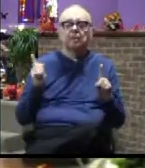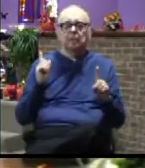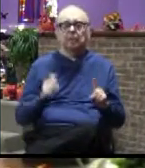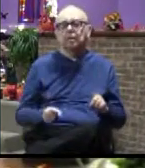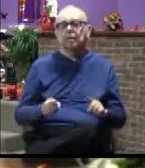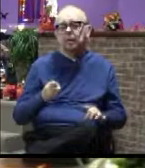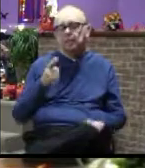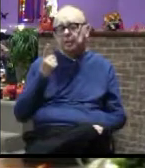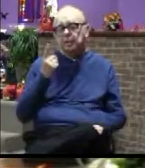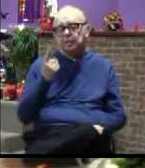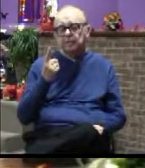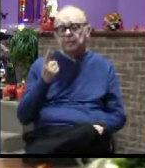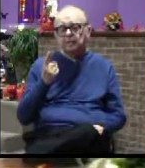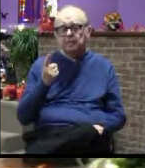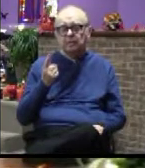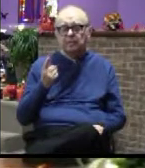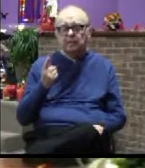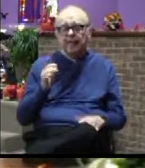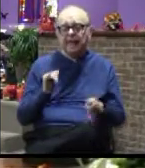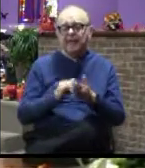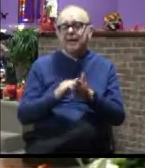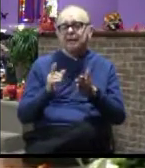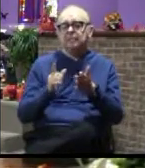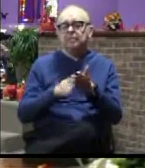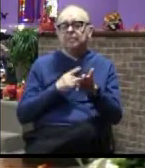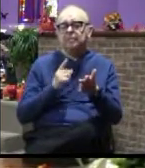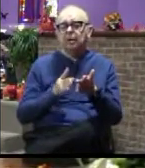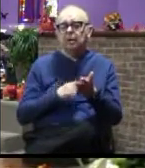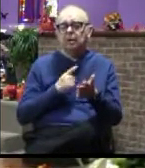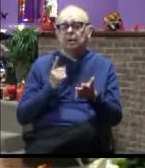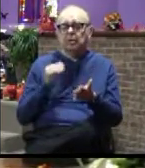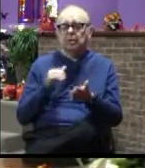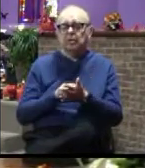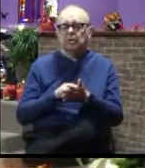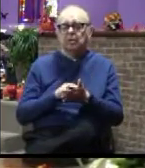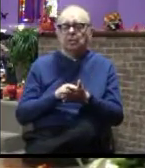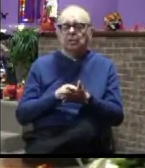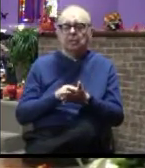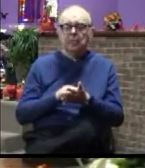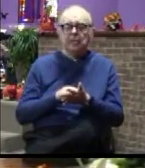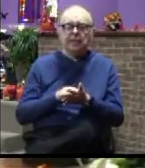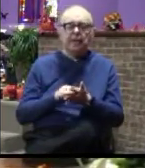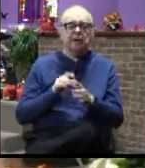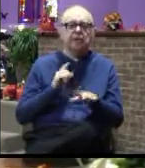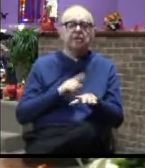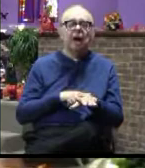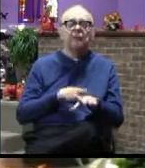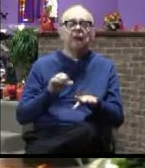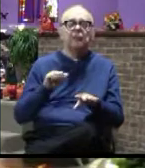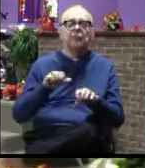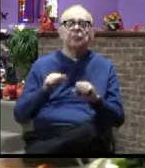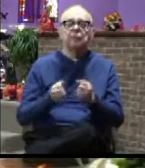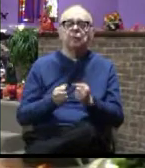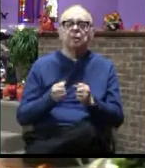But what we need to also understand that sometimes, in that state of brokenness,